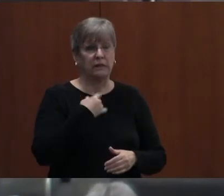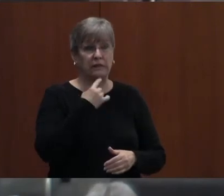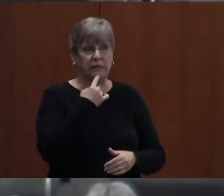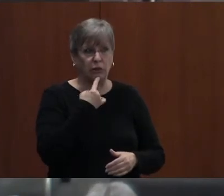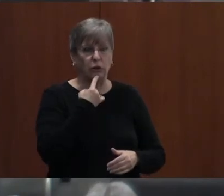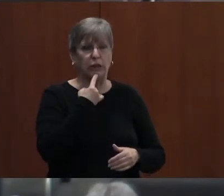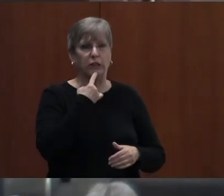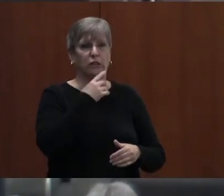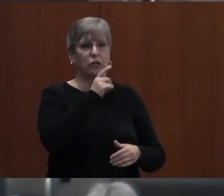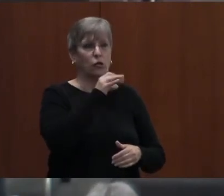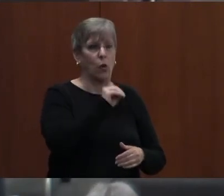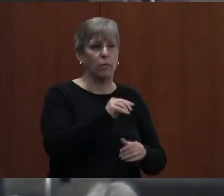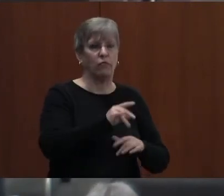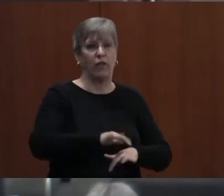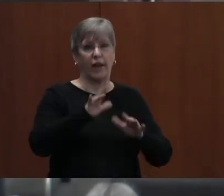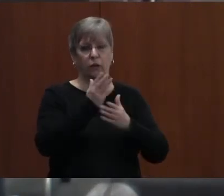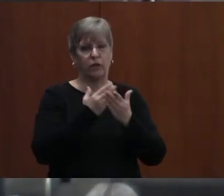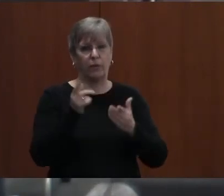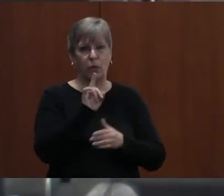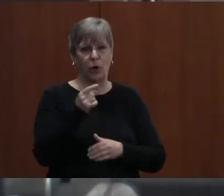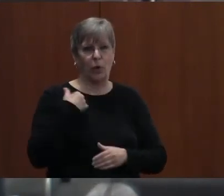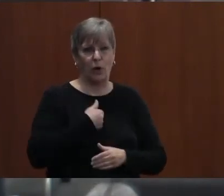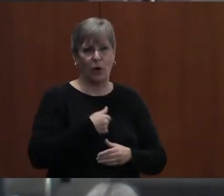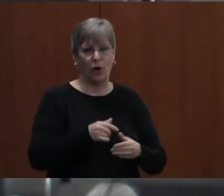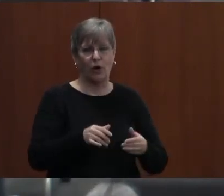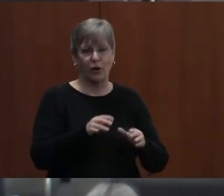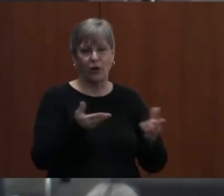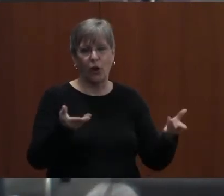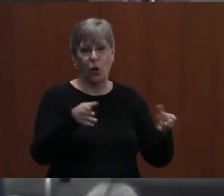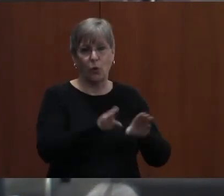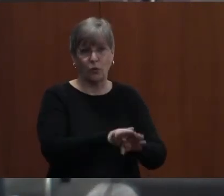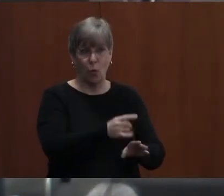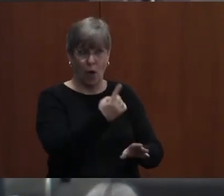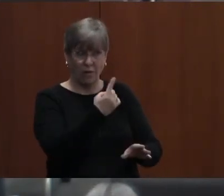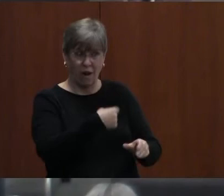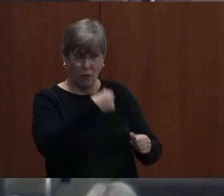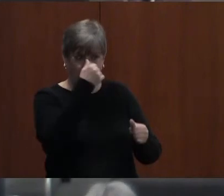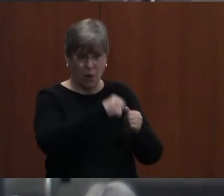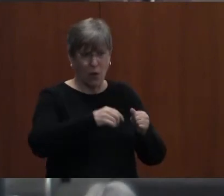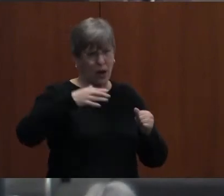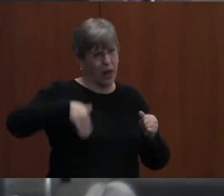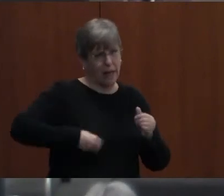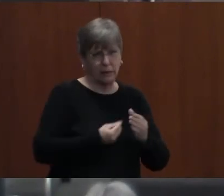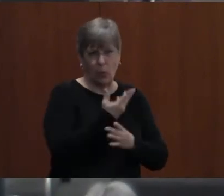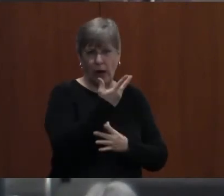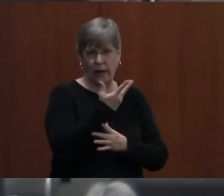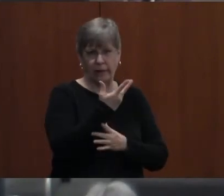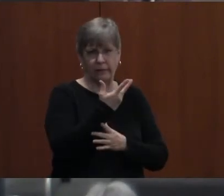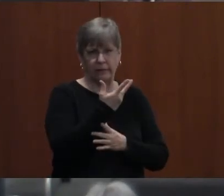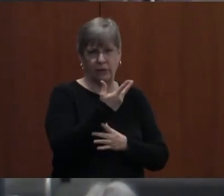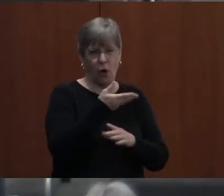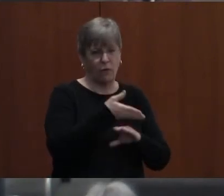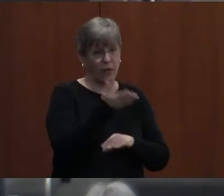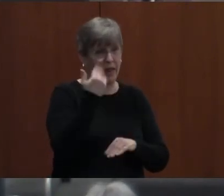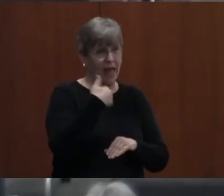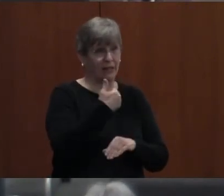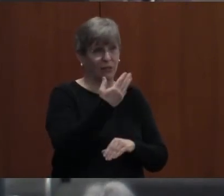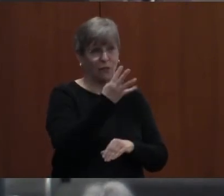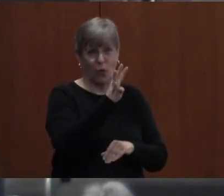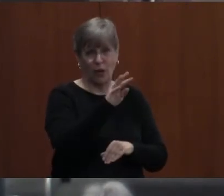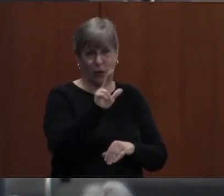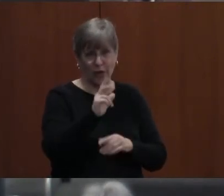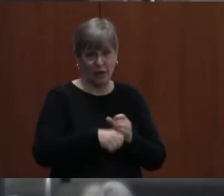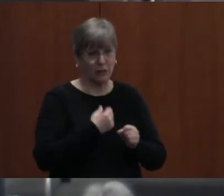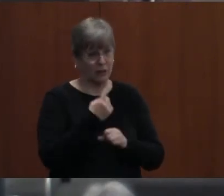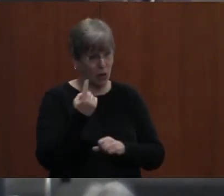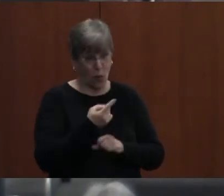storm or flooding or something where we were closed. Though it's only one I can remember in the late spring over the last 43 years, but it's always possible.